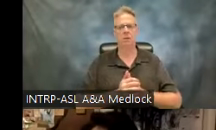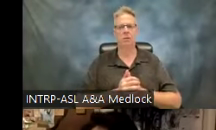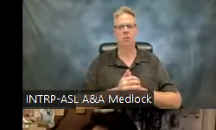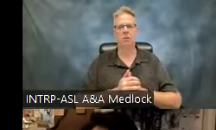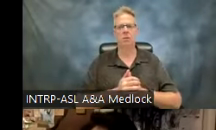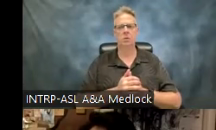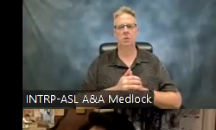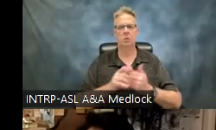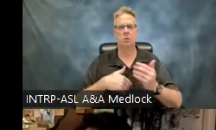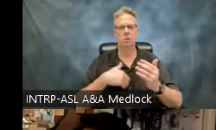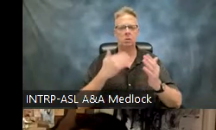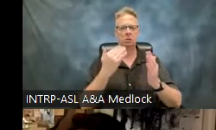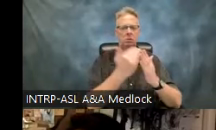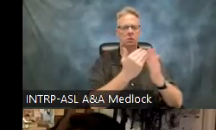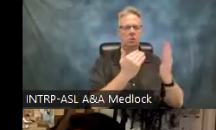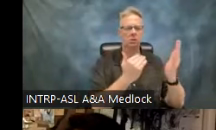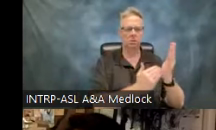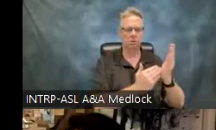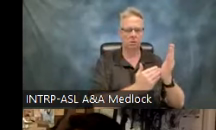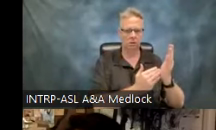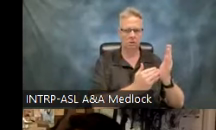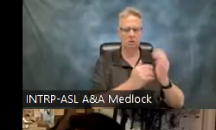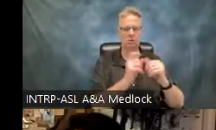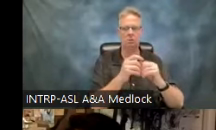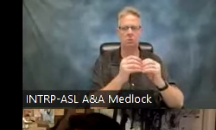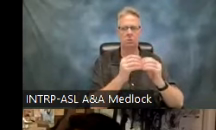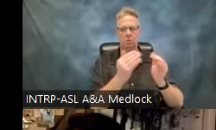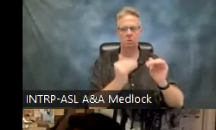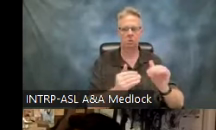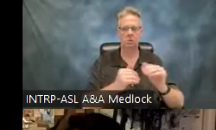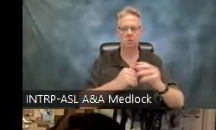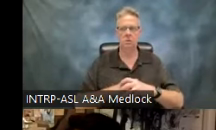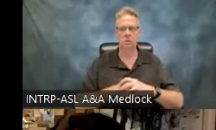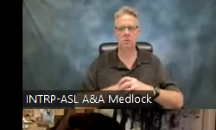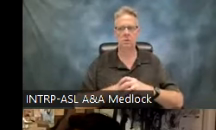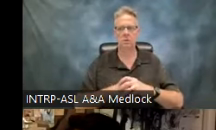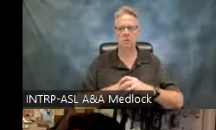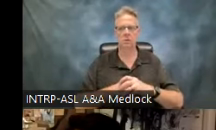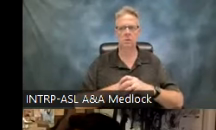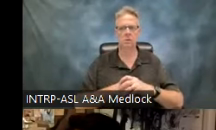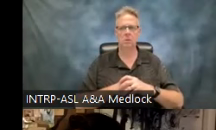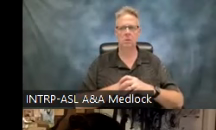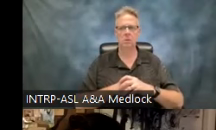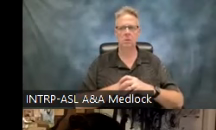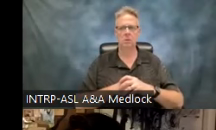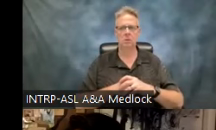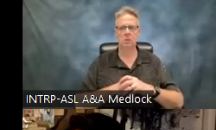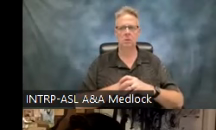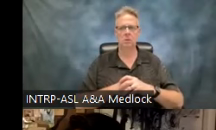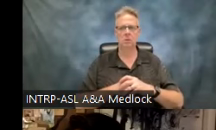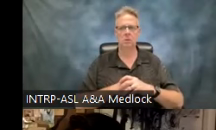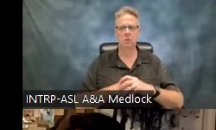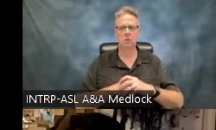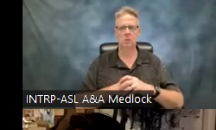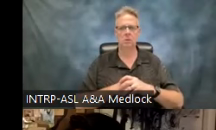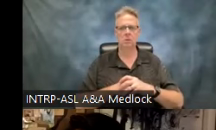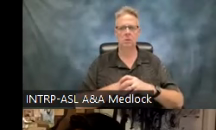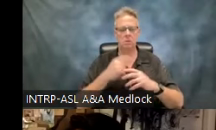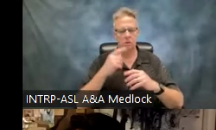the next item on the agenda. And the next item of the agenda is the garden plot.